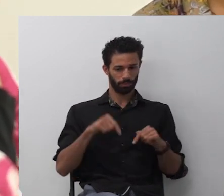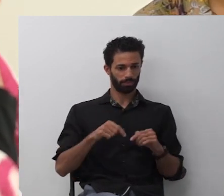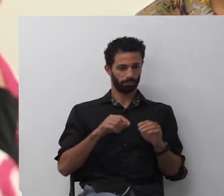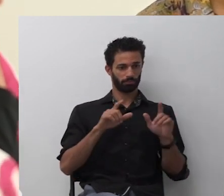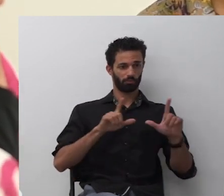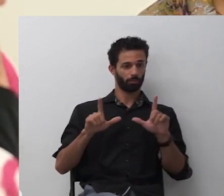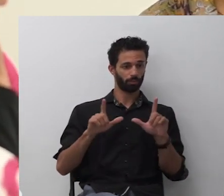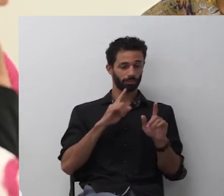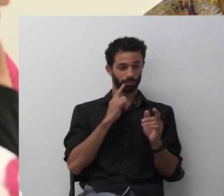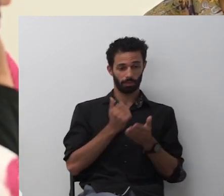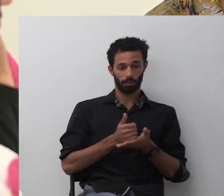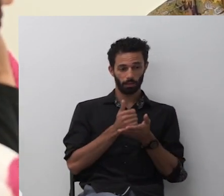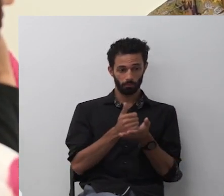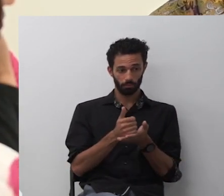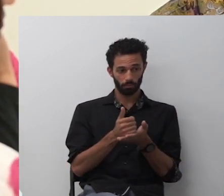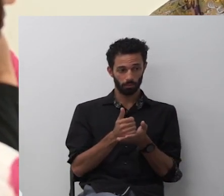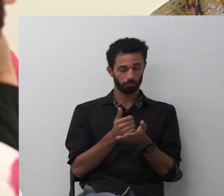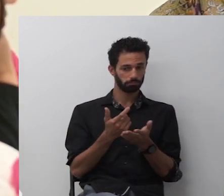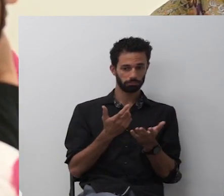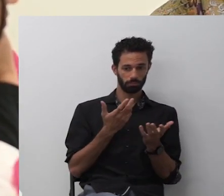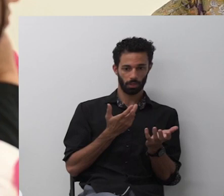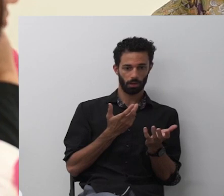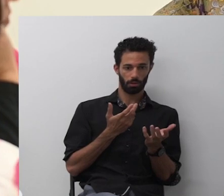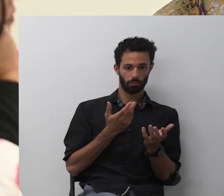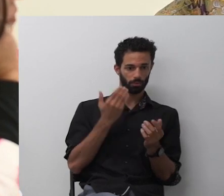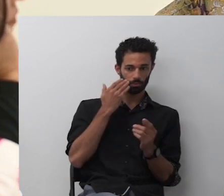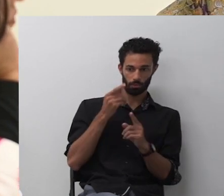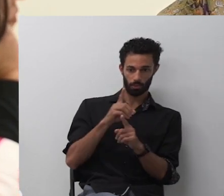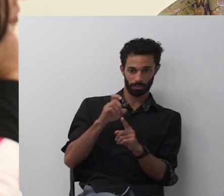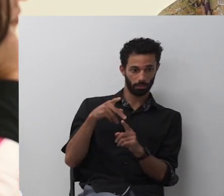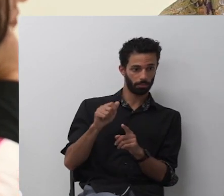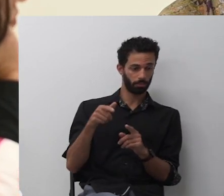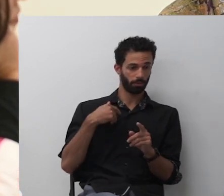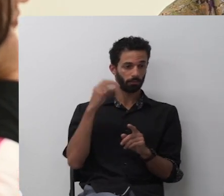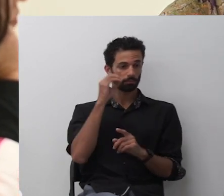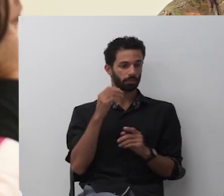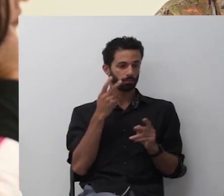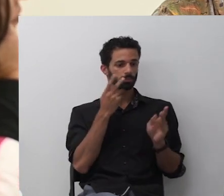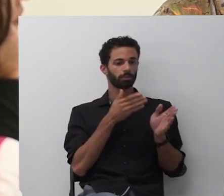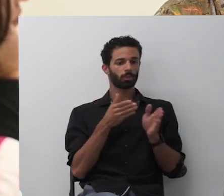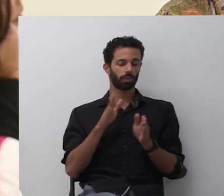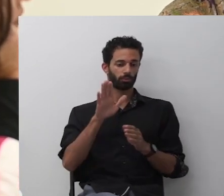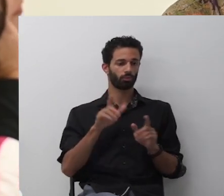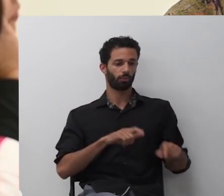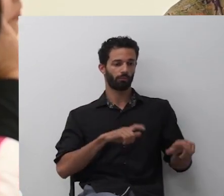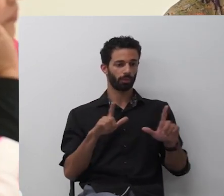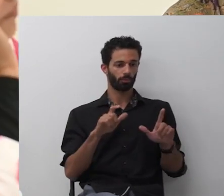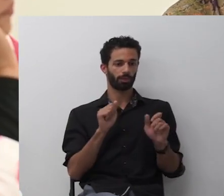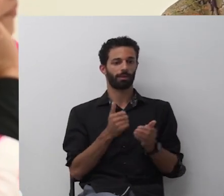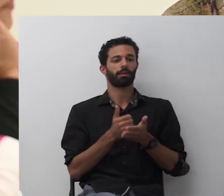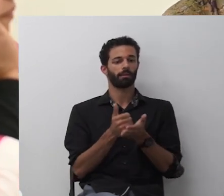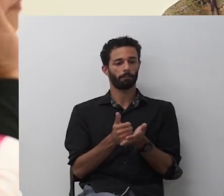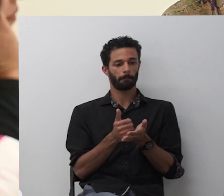been helpful, or I'd love to hear from you too, Deepa, if there's ways that you've seen that your framework can be